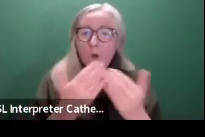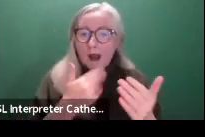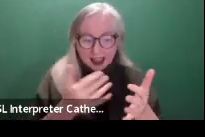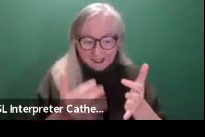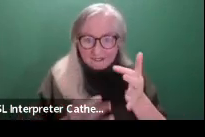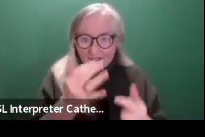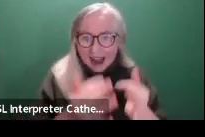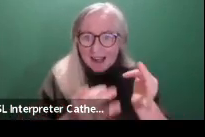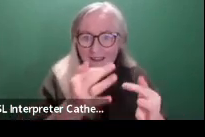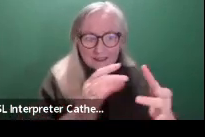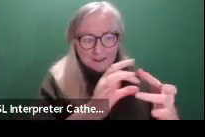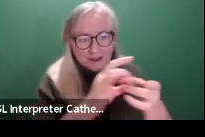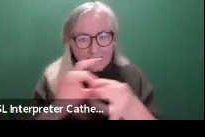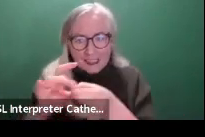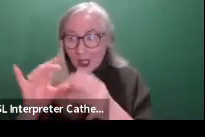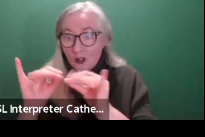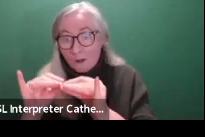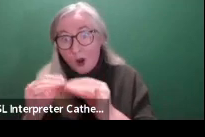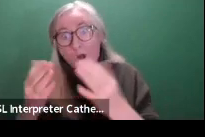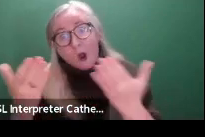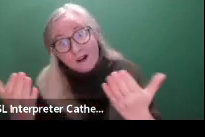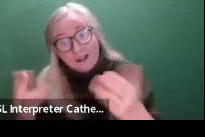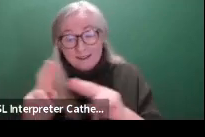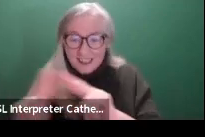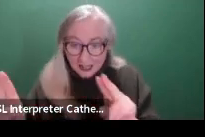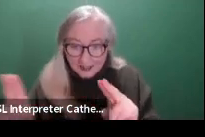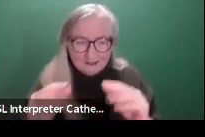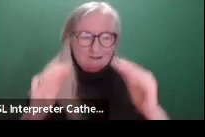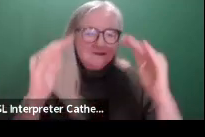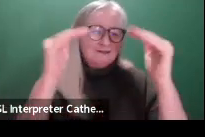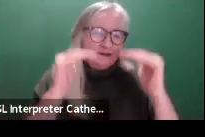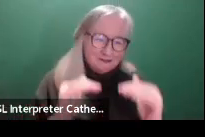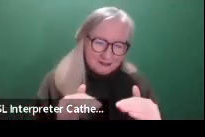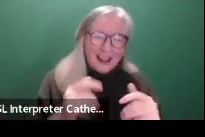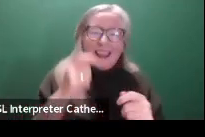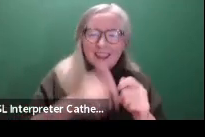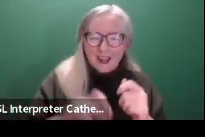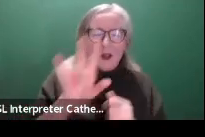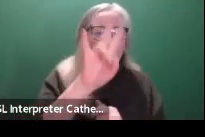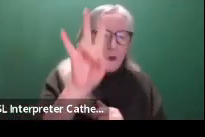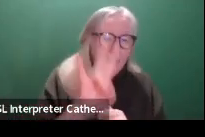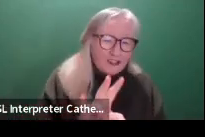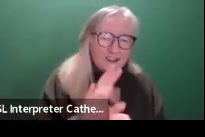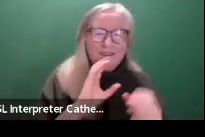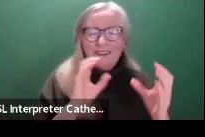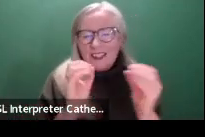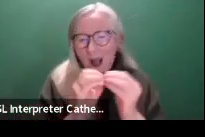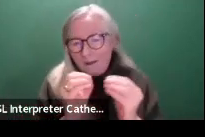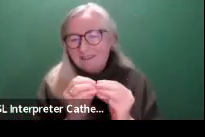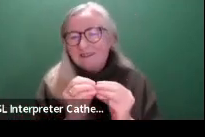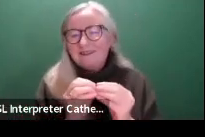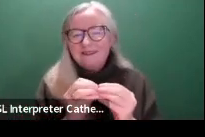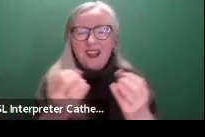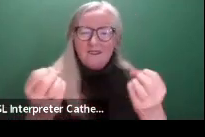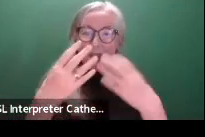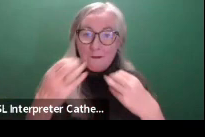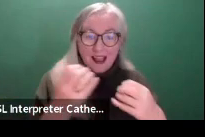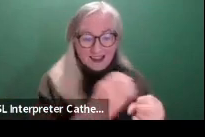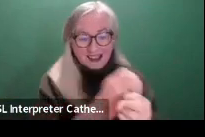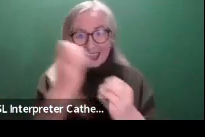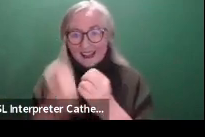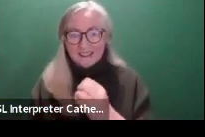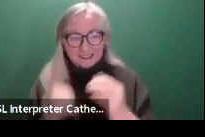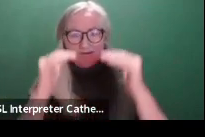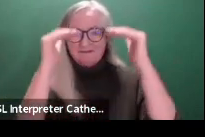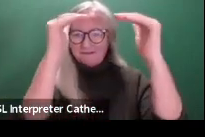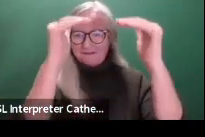to interpreters or not. And then, as we say, we'll have time for questions and comments and feedback at the end.